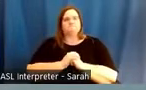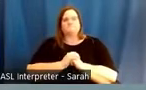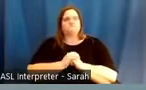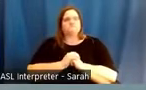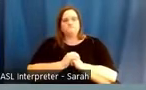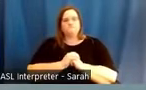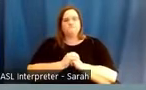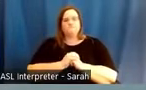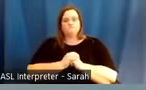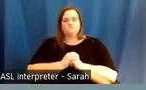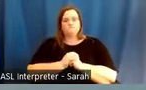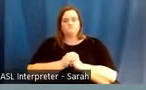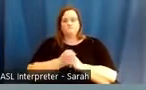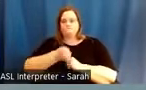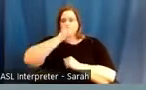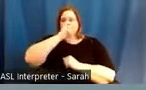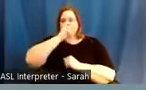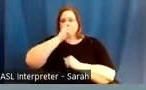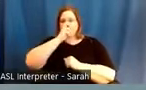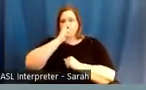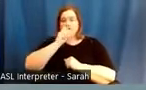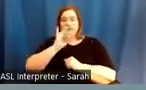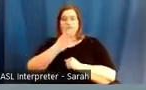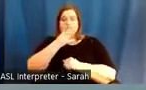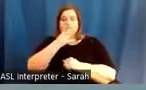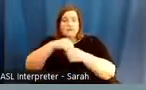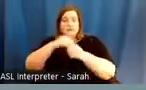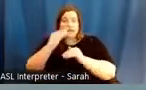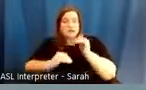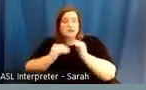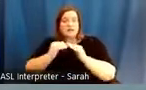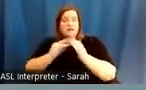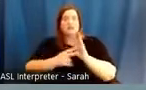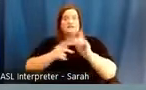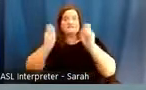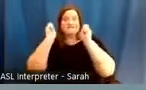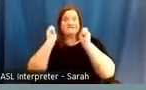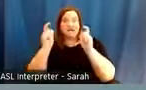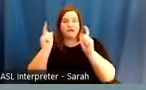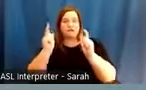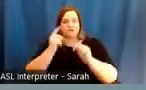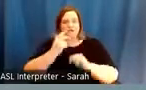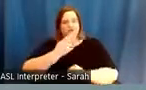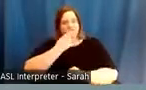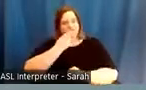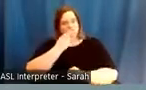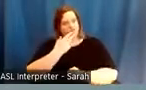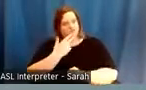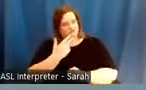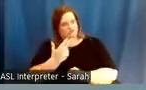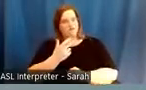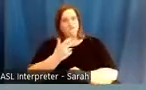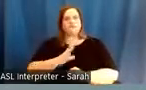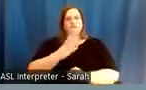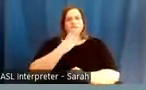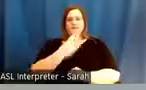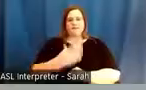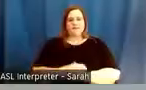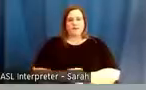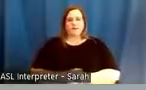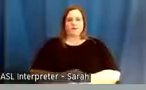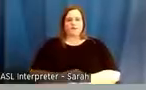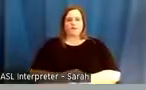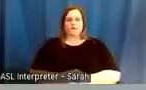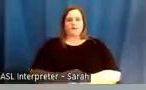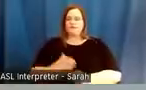enforced. And if anybody smokes in a building, that means everybody's smoking. Thanks. Thank you,